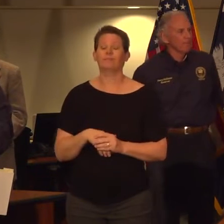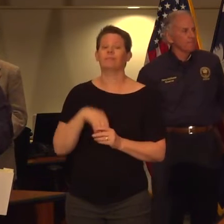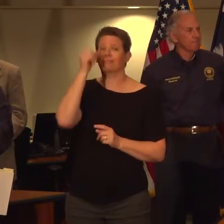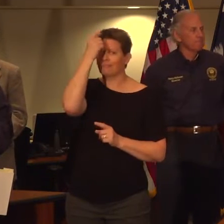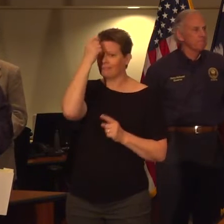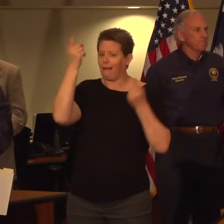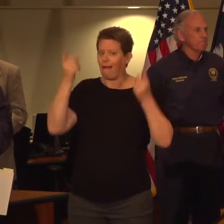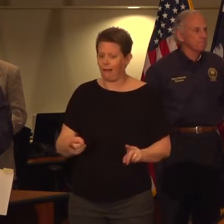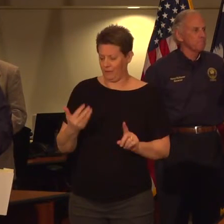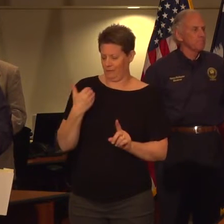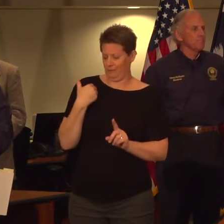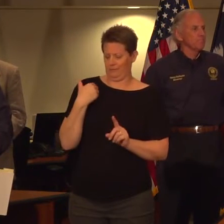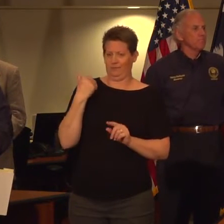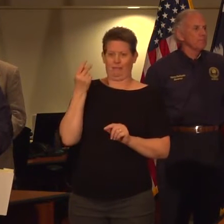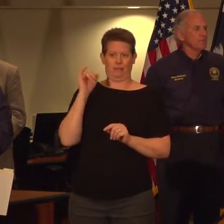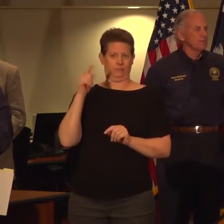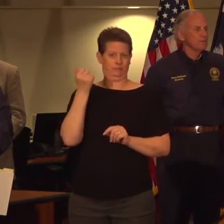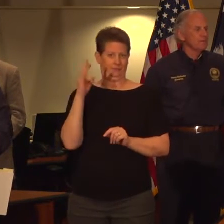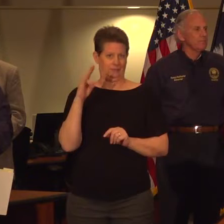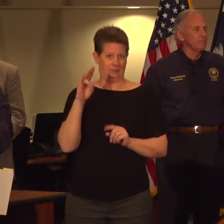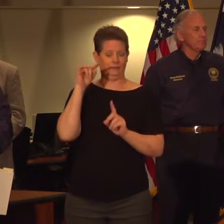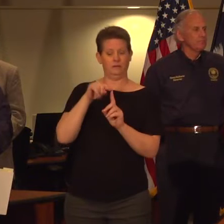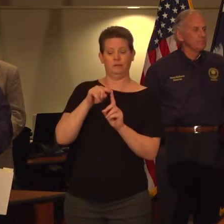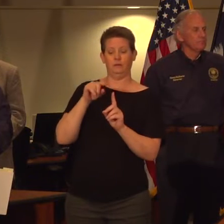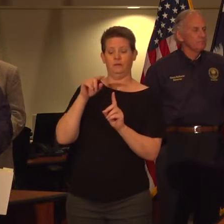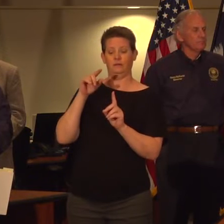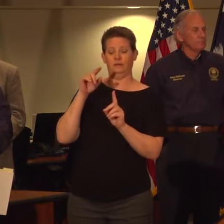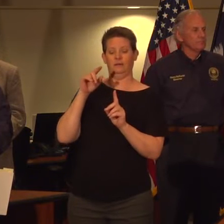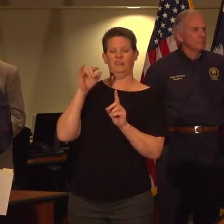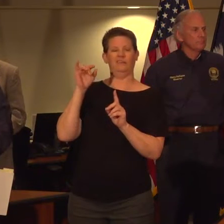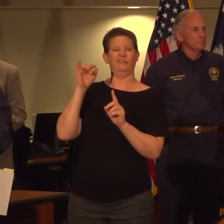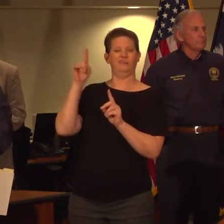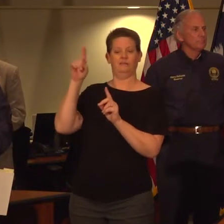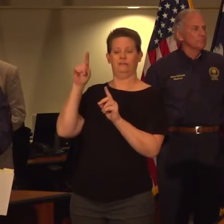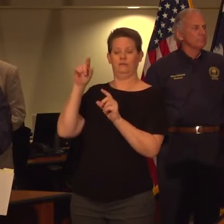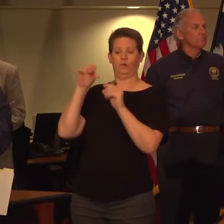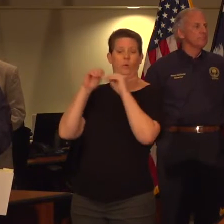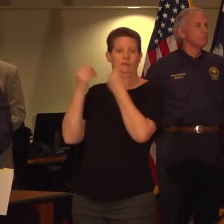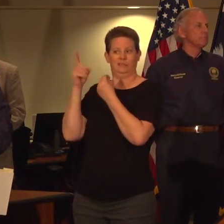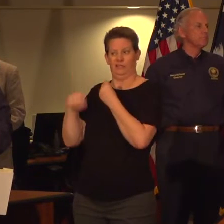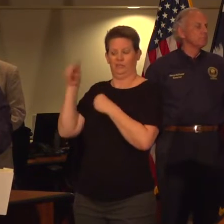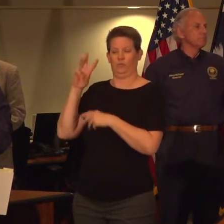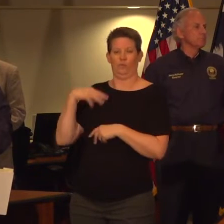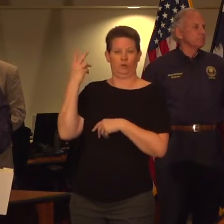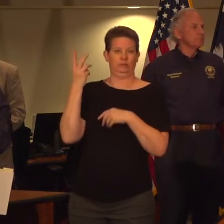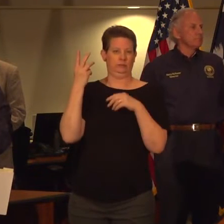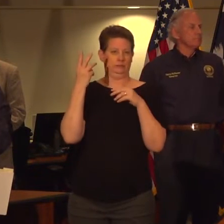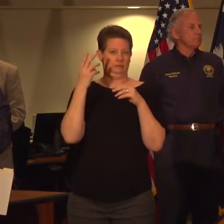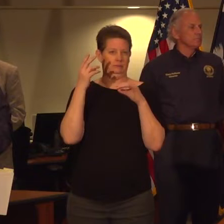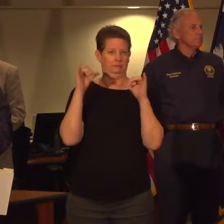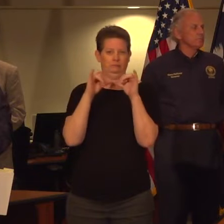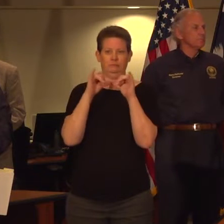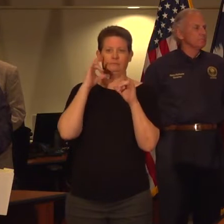the University of Washington's Institute for Public Health Metrics and Evaluation presented updated modeling